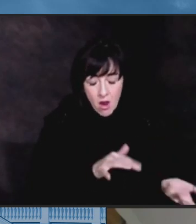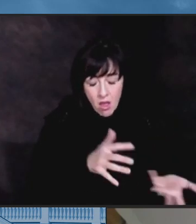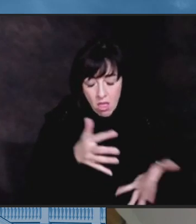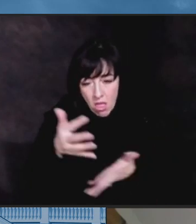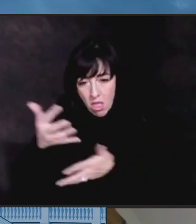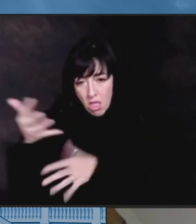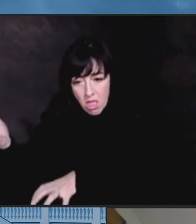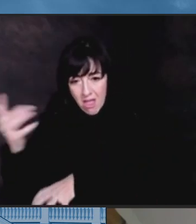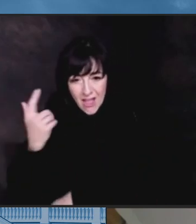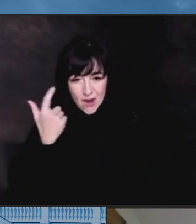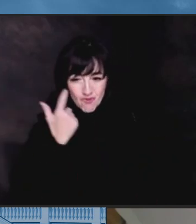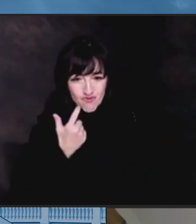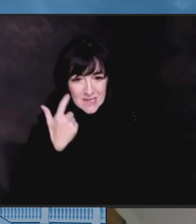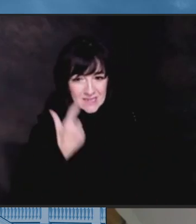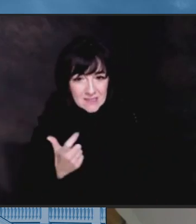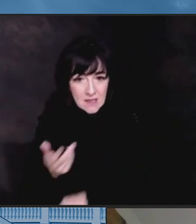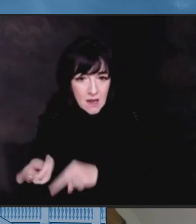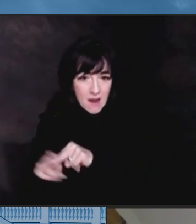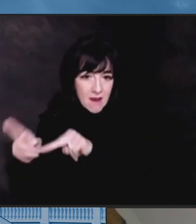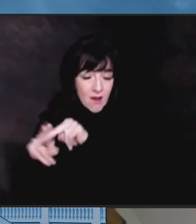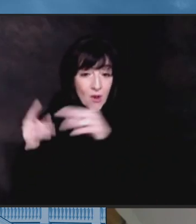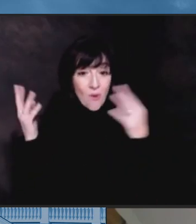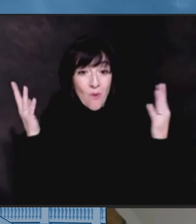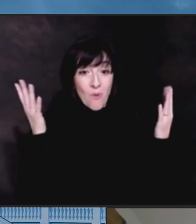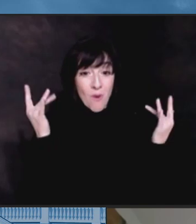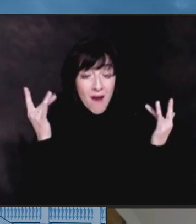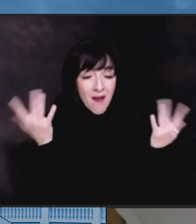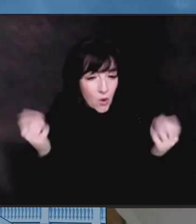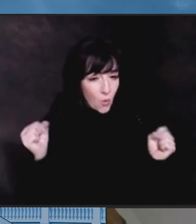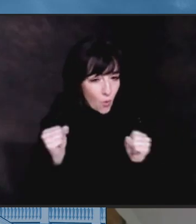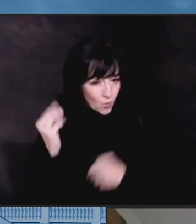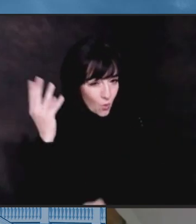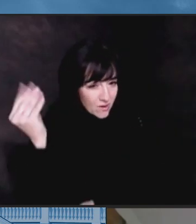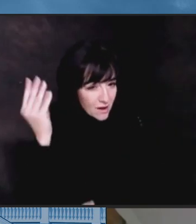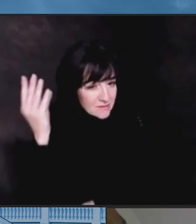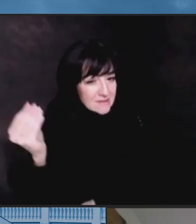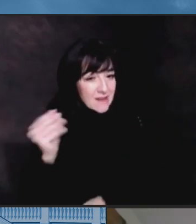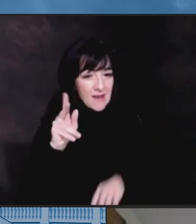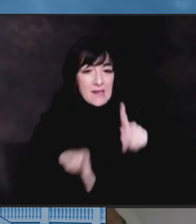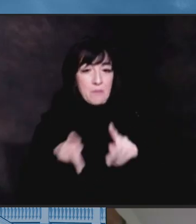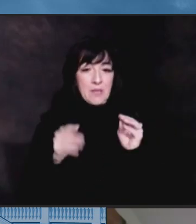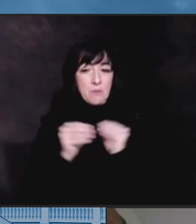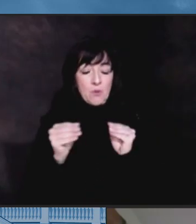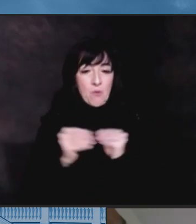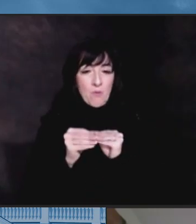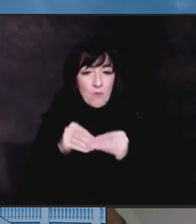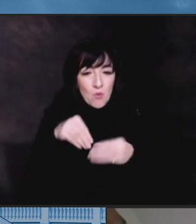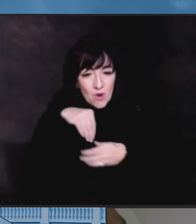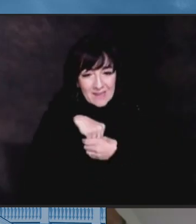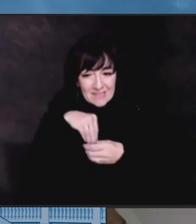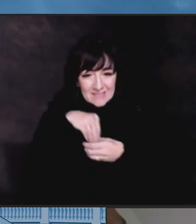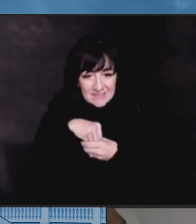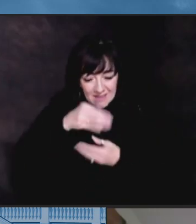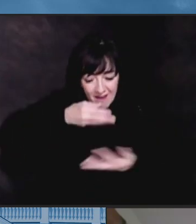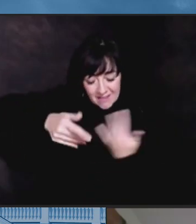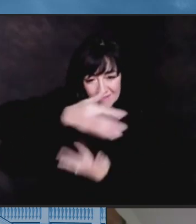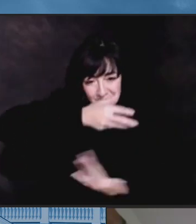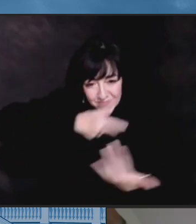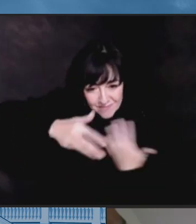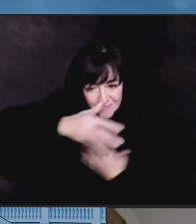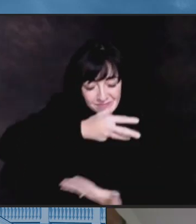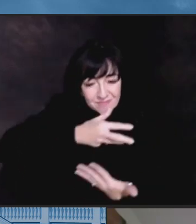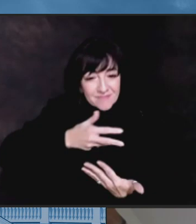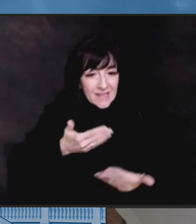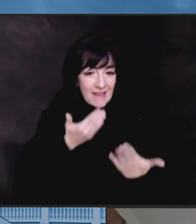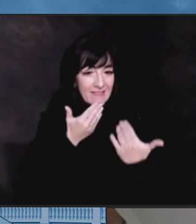activities going indoors, holidays, Labor Day activities into the Thanksgiving holiday, the run